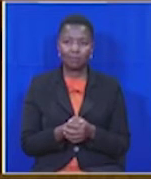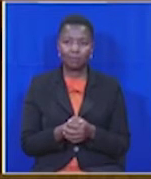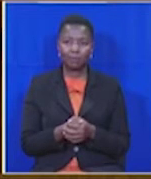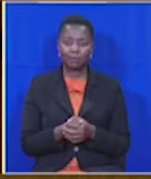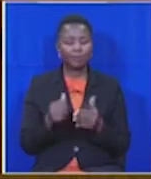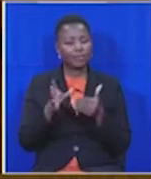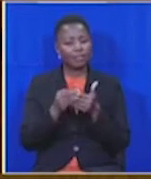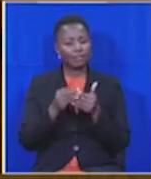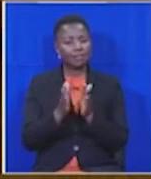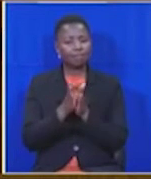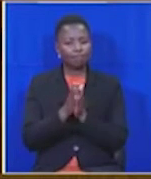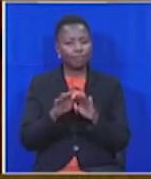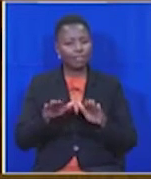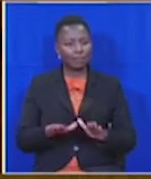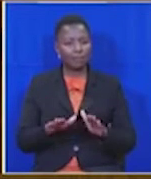Order, members, order.